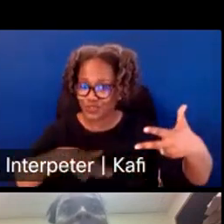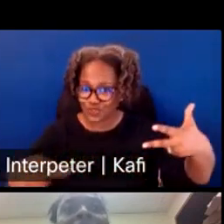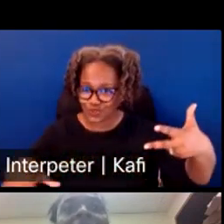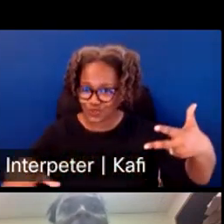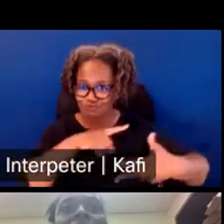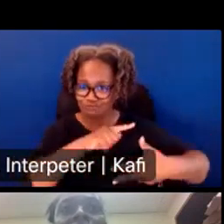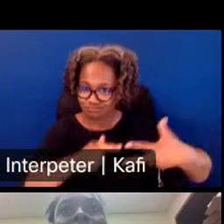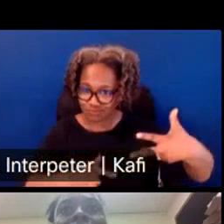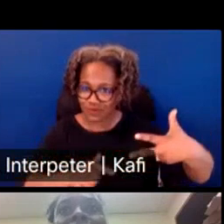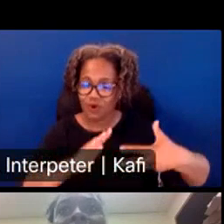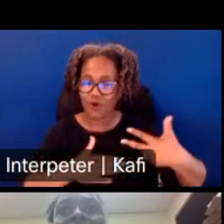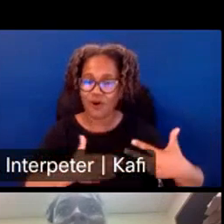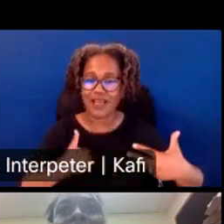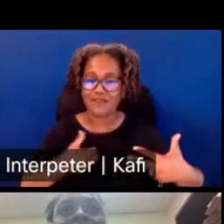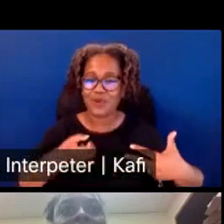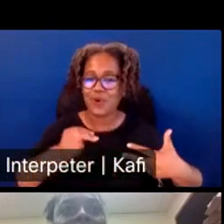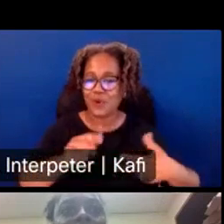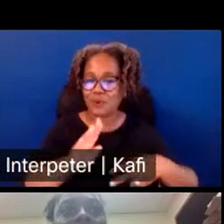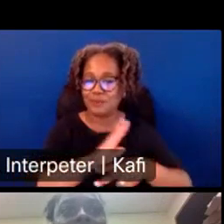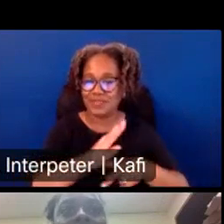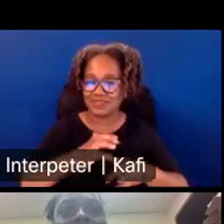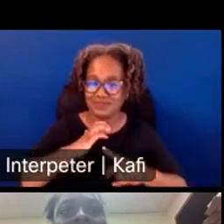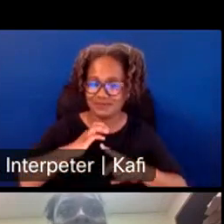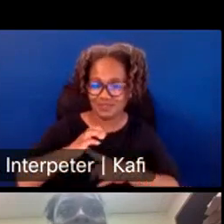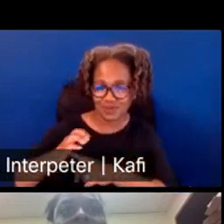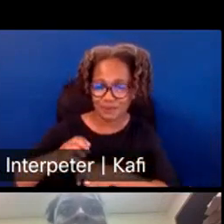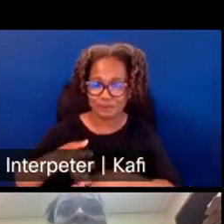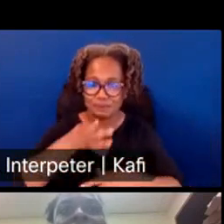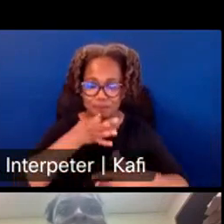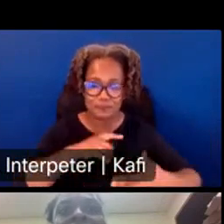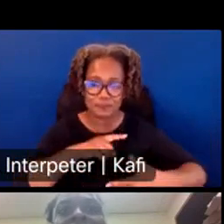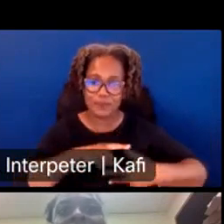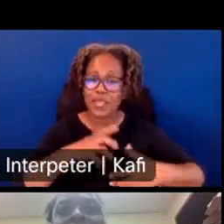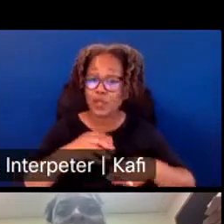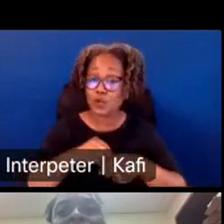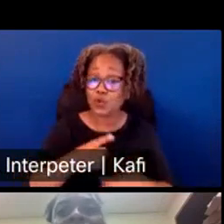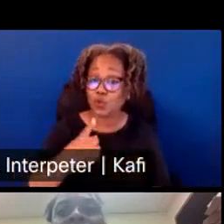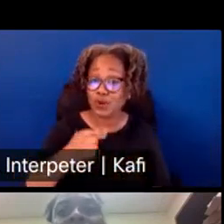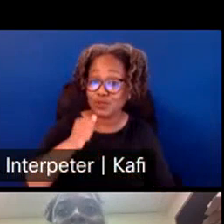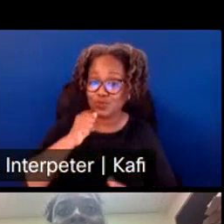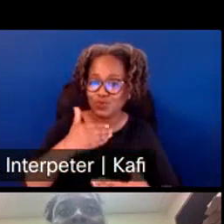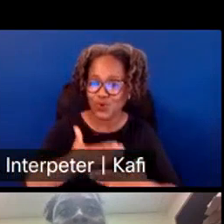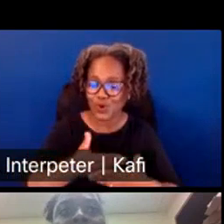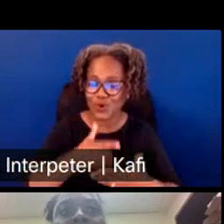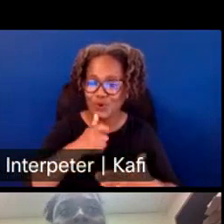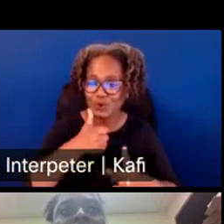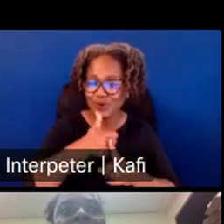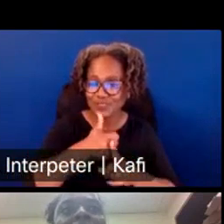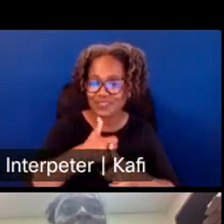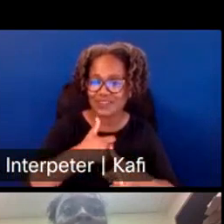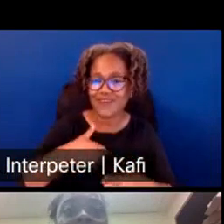right, including a daughter who began Dudley Beauty Corp LLC and recently earned the Entrepreneur of the Year